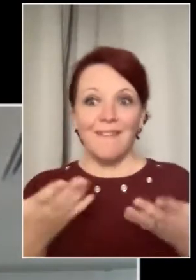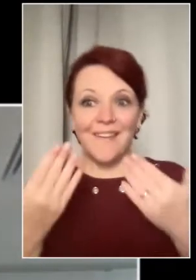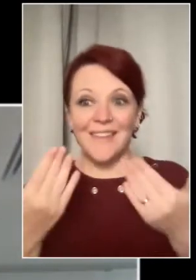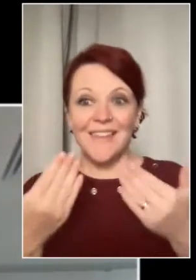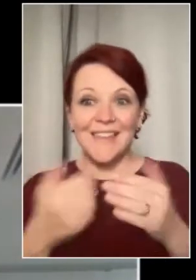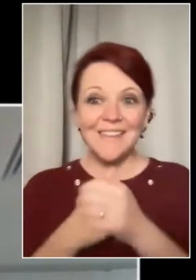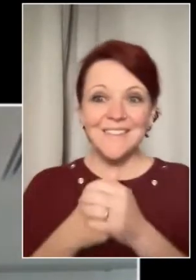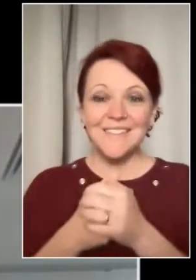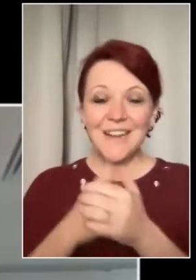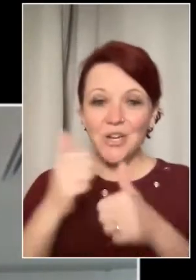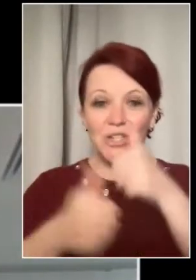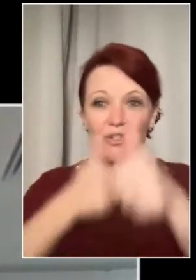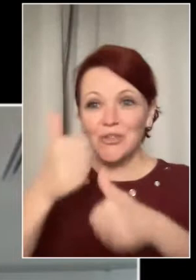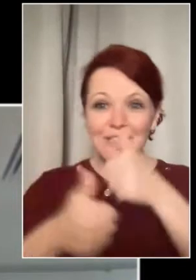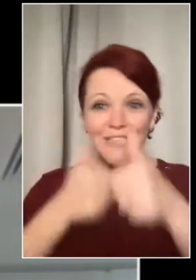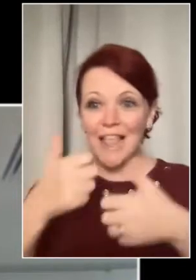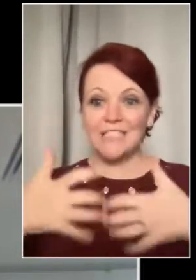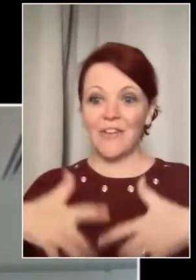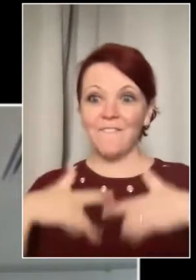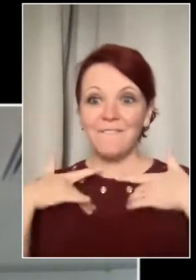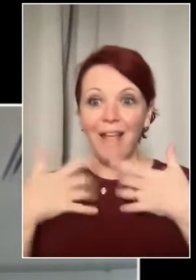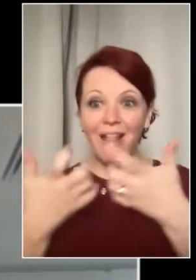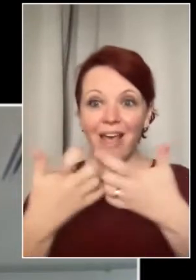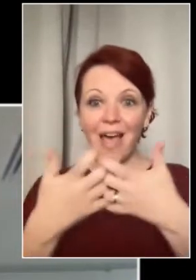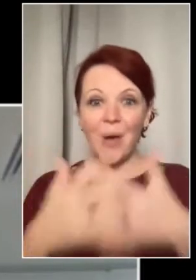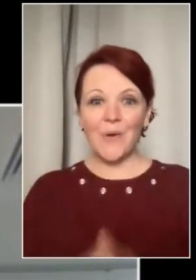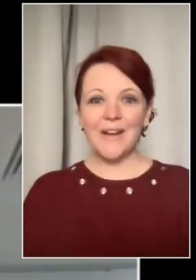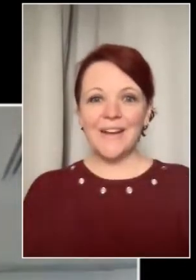Fantastic. Congratulations, guys. How does it feel?